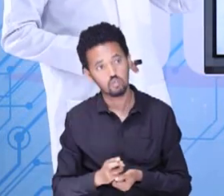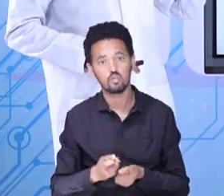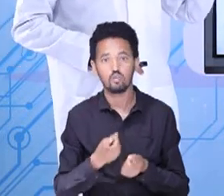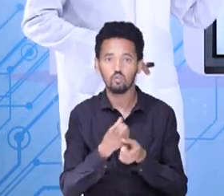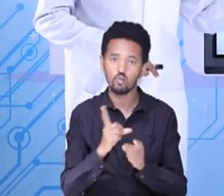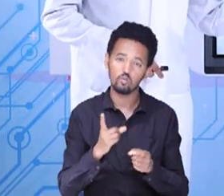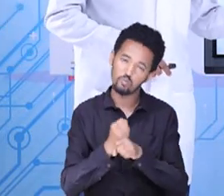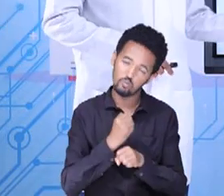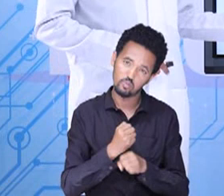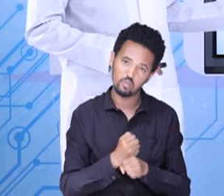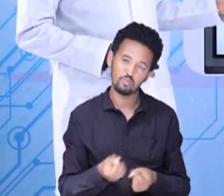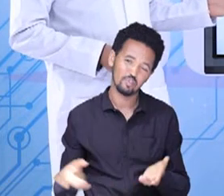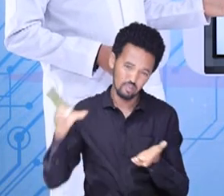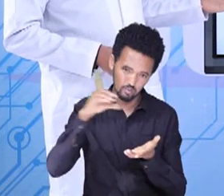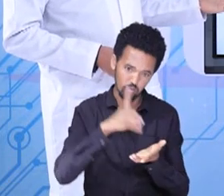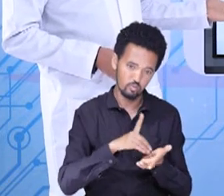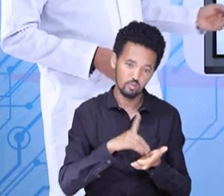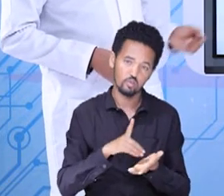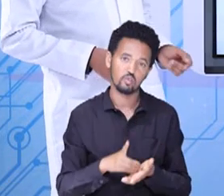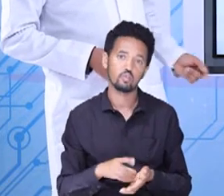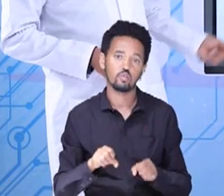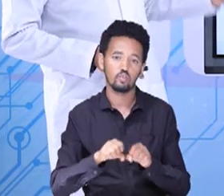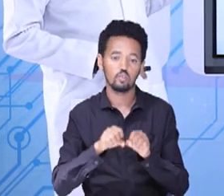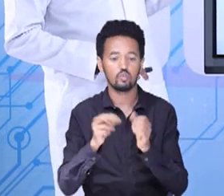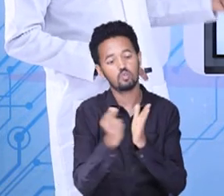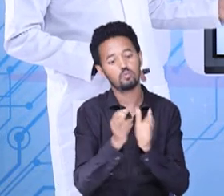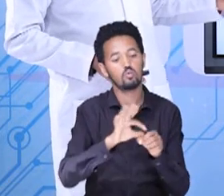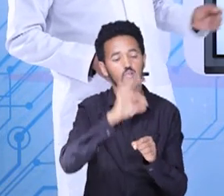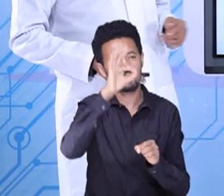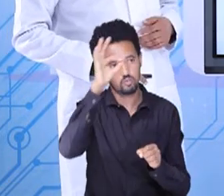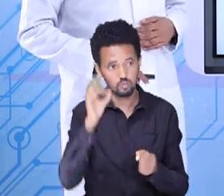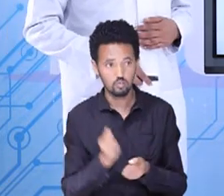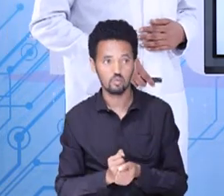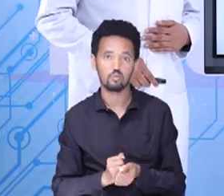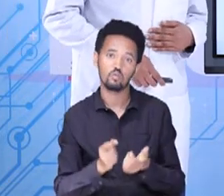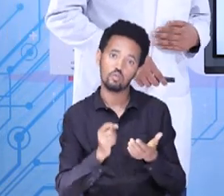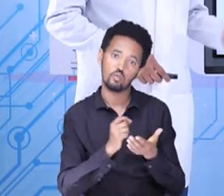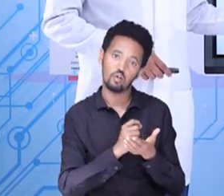make political reform, including democratization, the failure to address